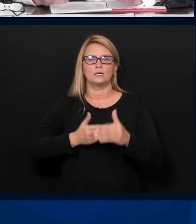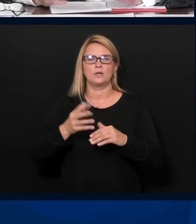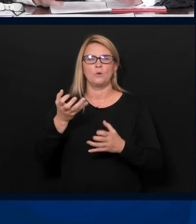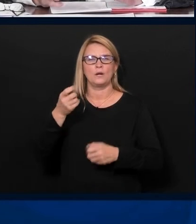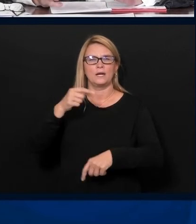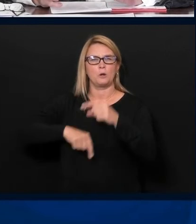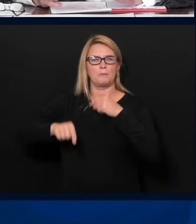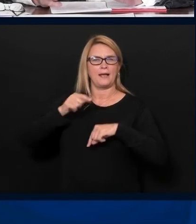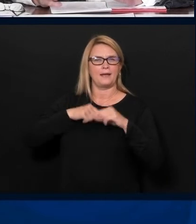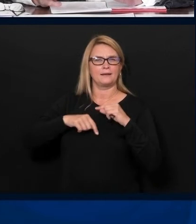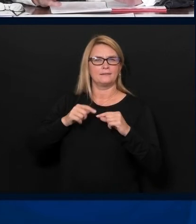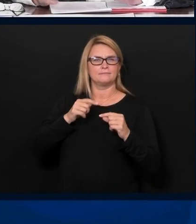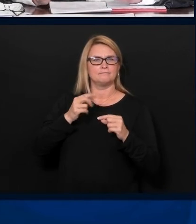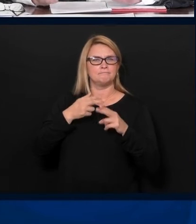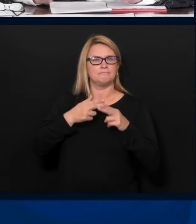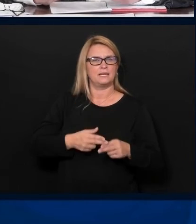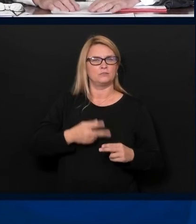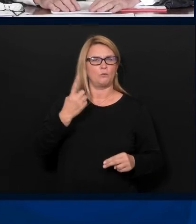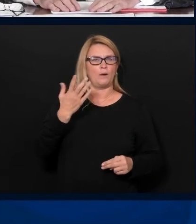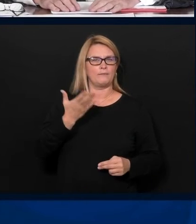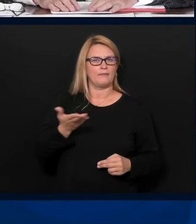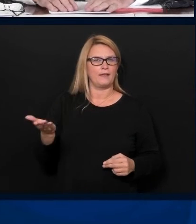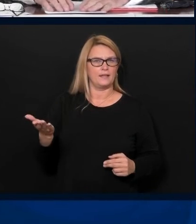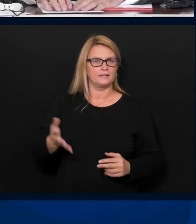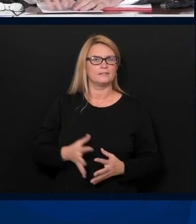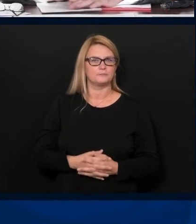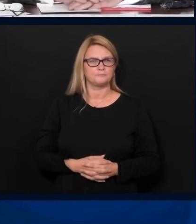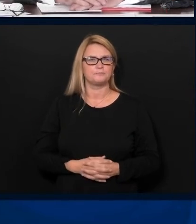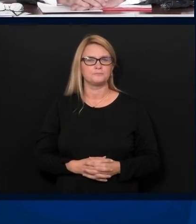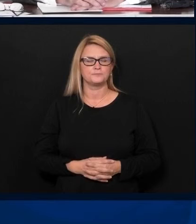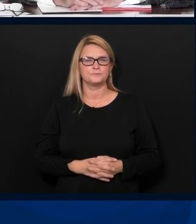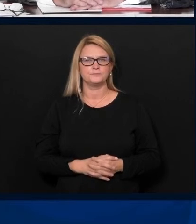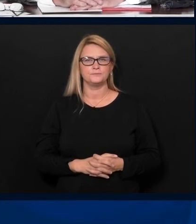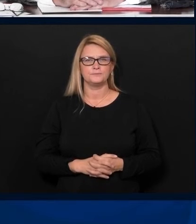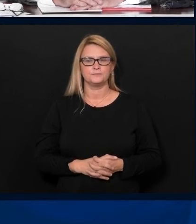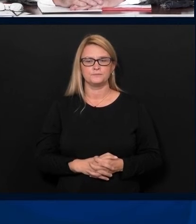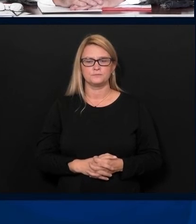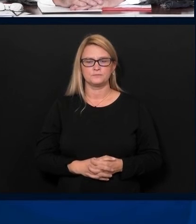back to one thing, just one other thing, just 1 second.